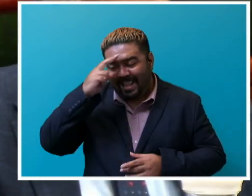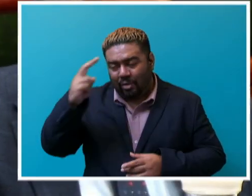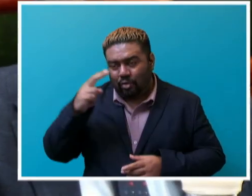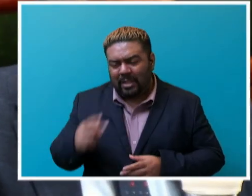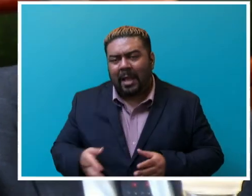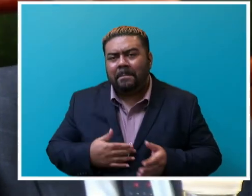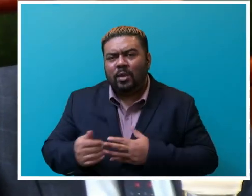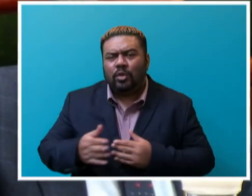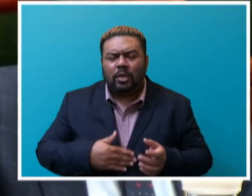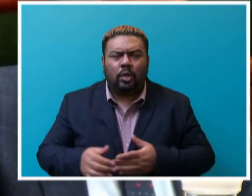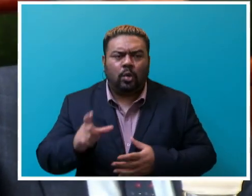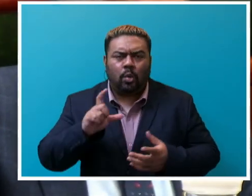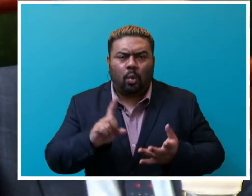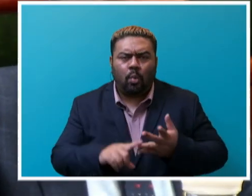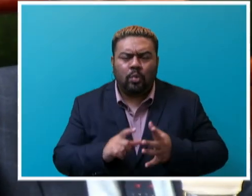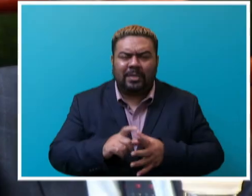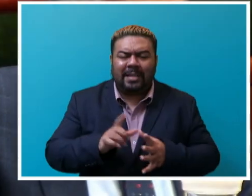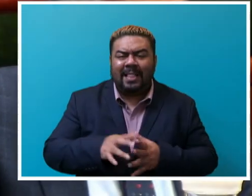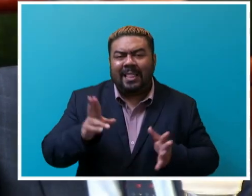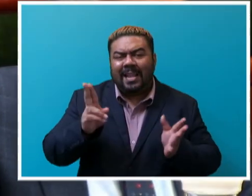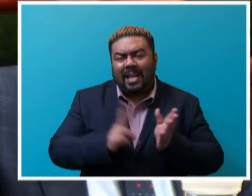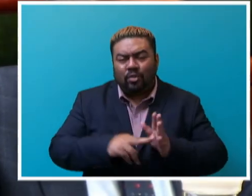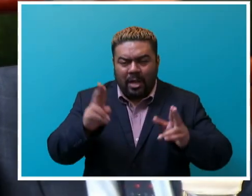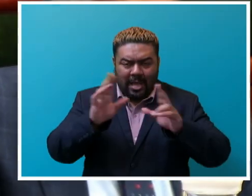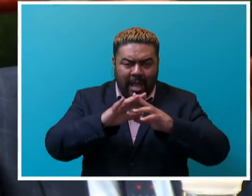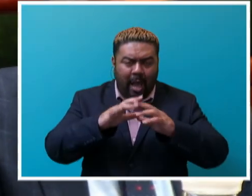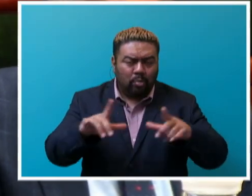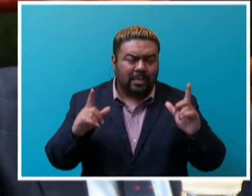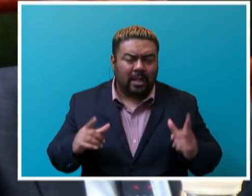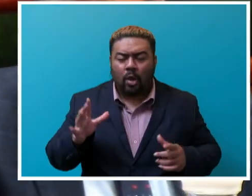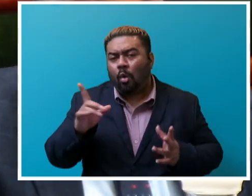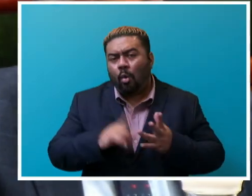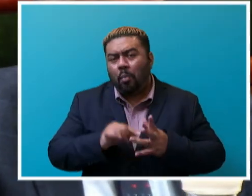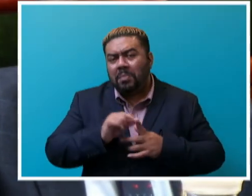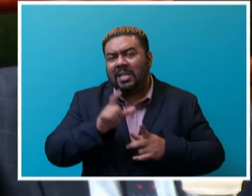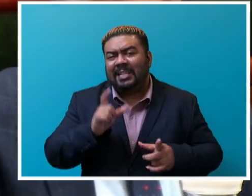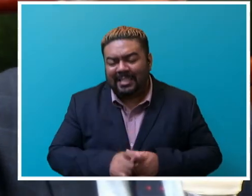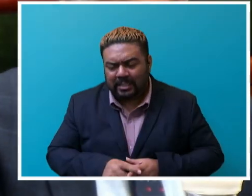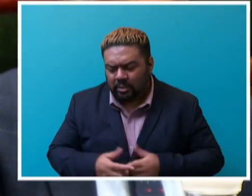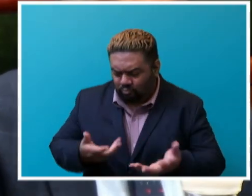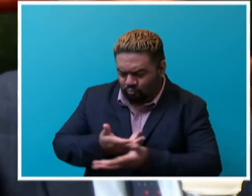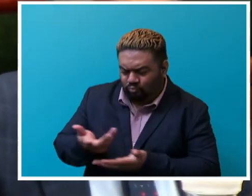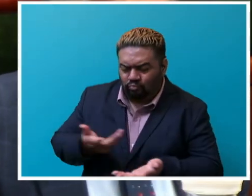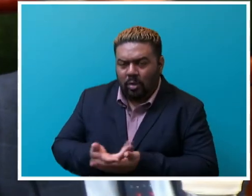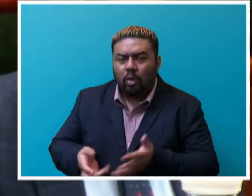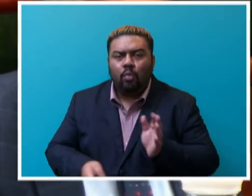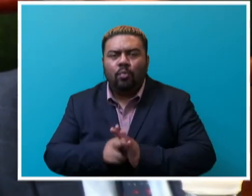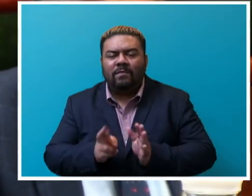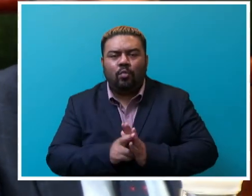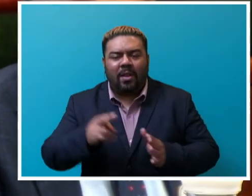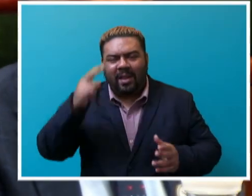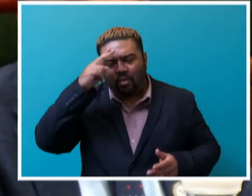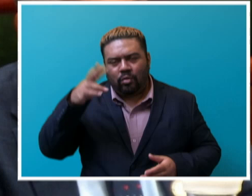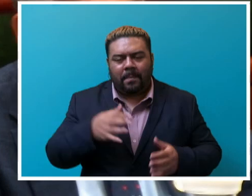Building Code. The National Council of Persons with Disabilities, as well as the OPDs, were consulted during the review of National Building Code,